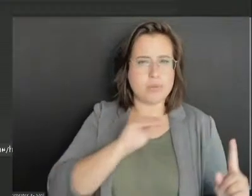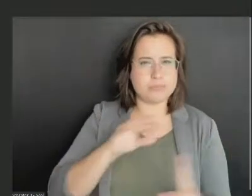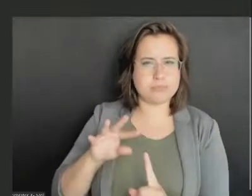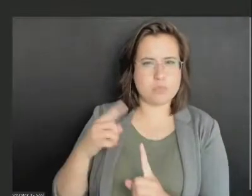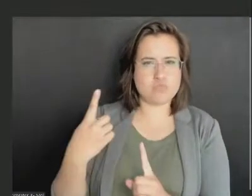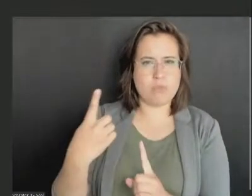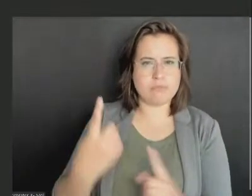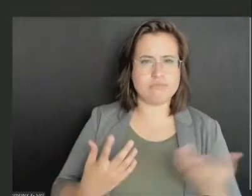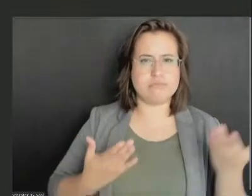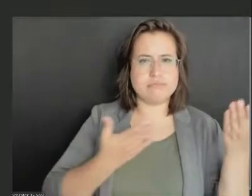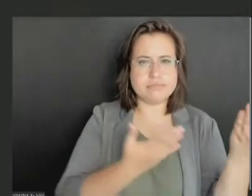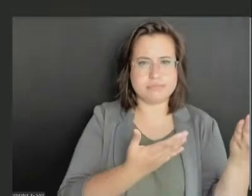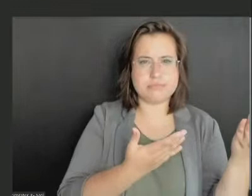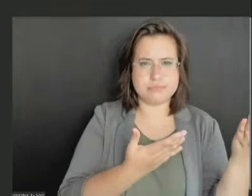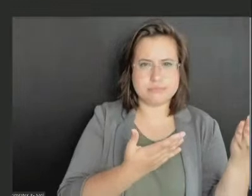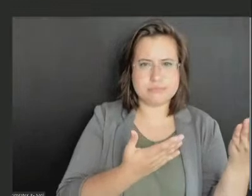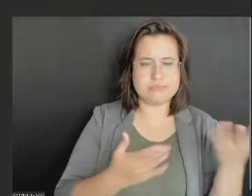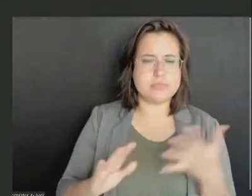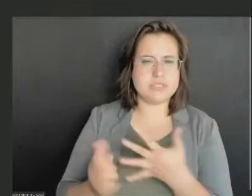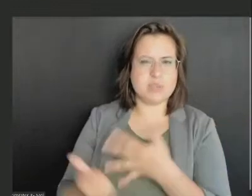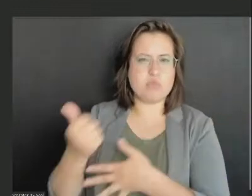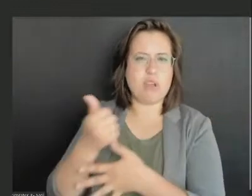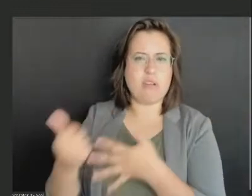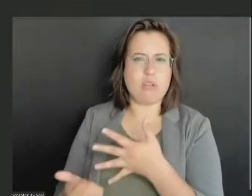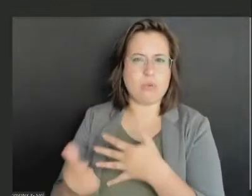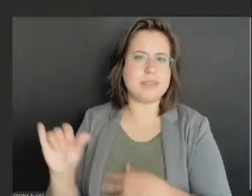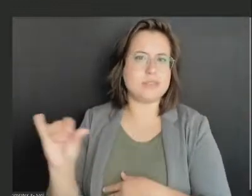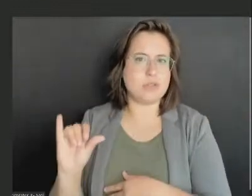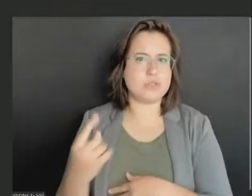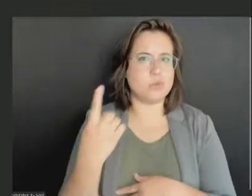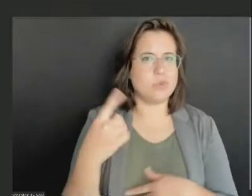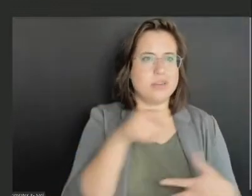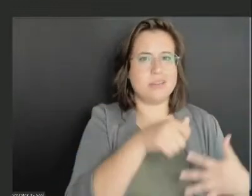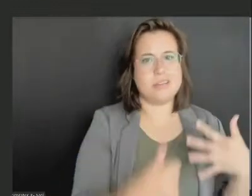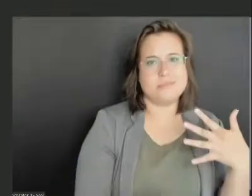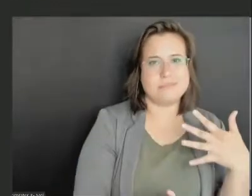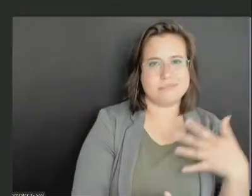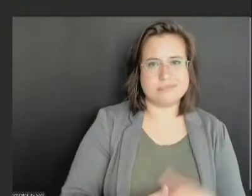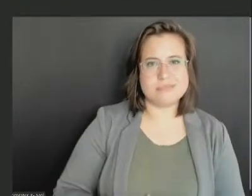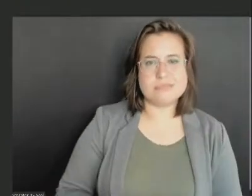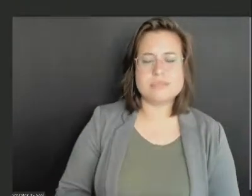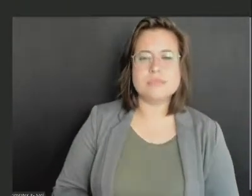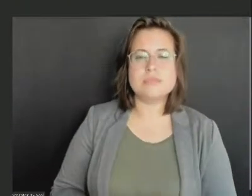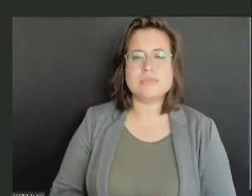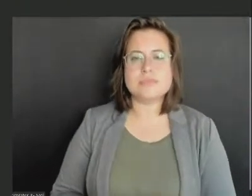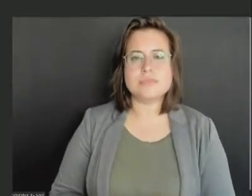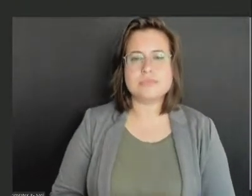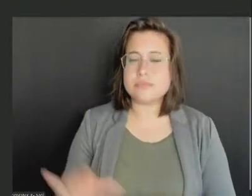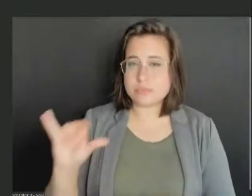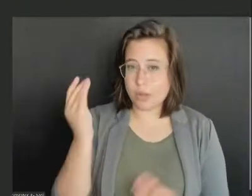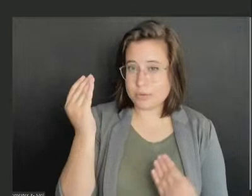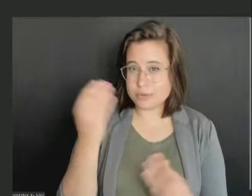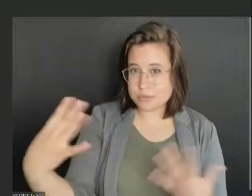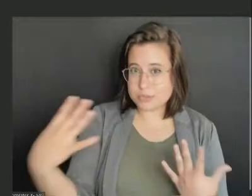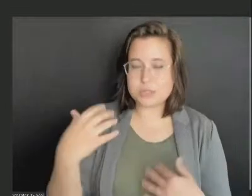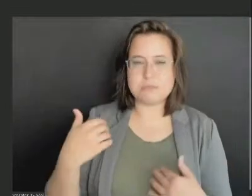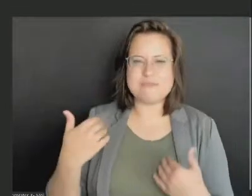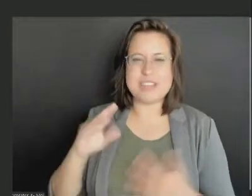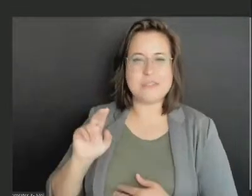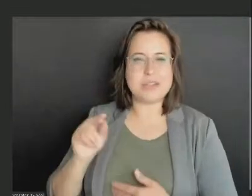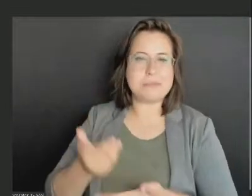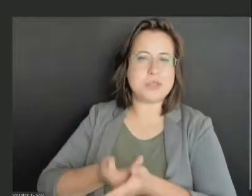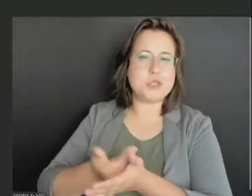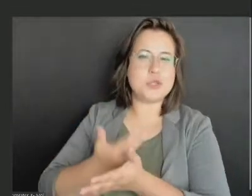that is in the priorities, and then one that is not. And I have to say, I have a new saying,